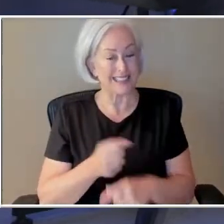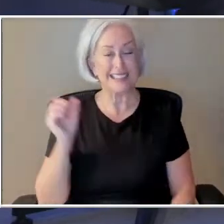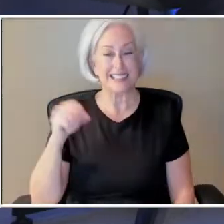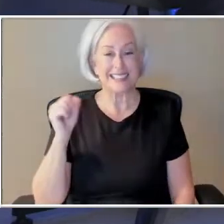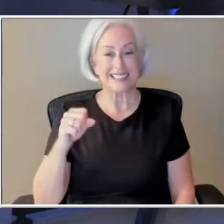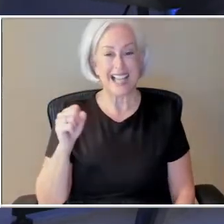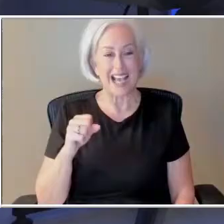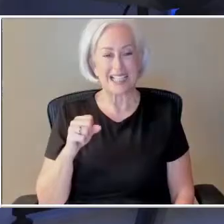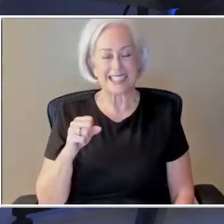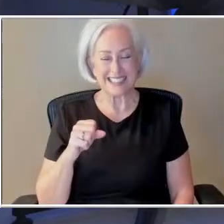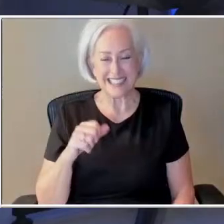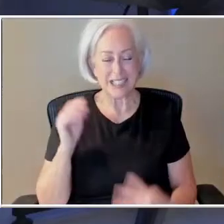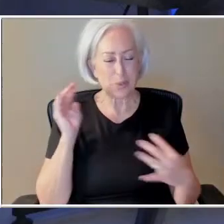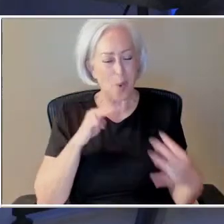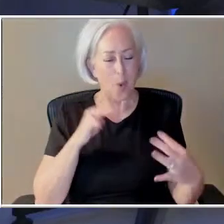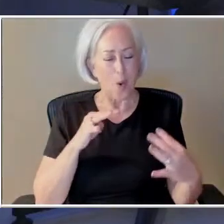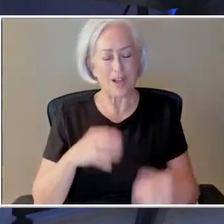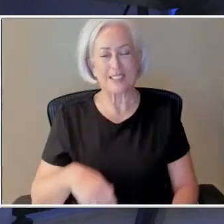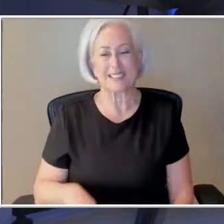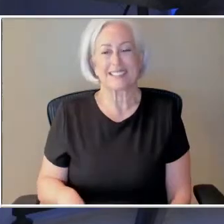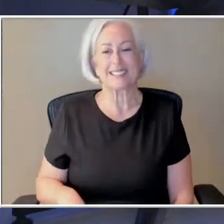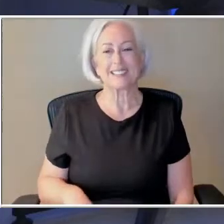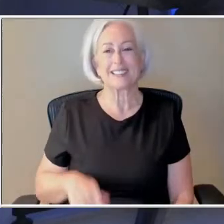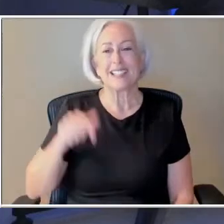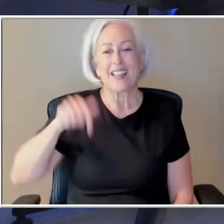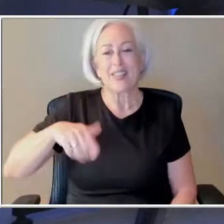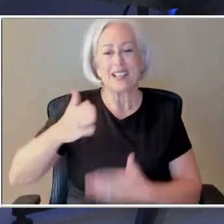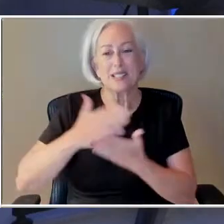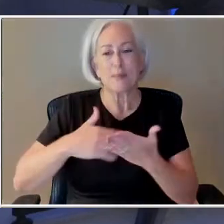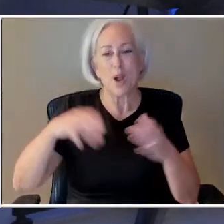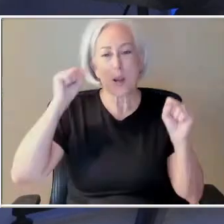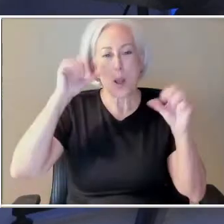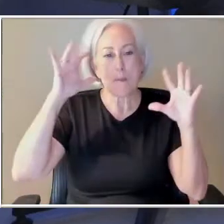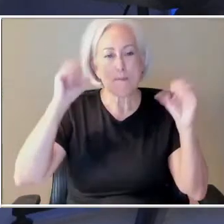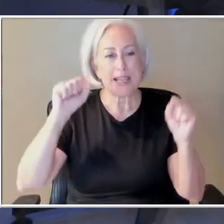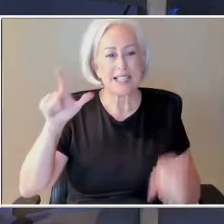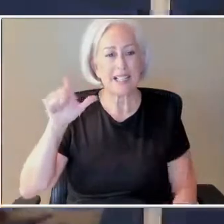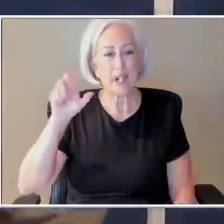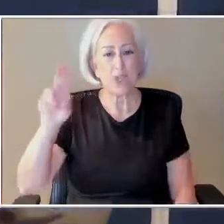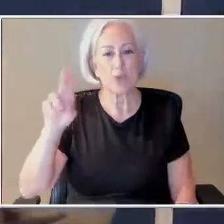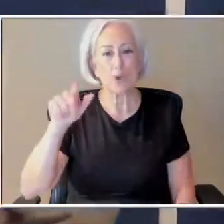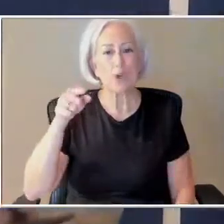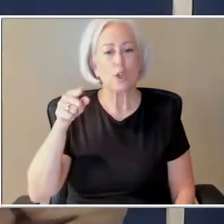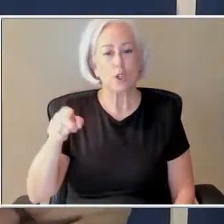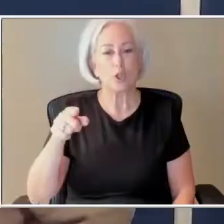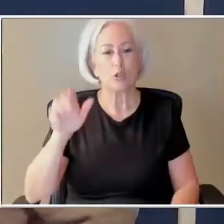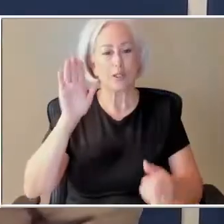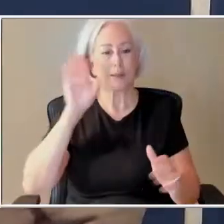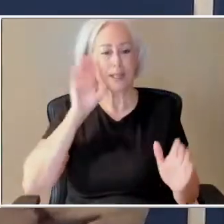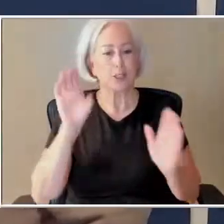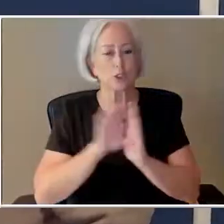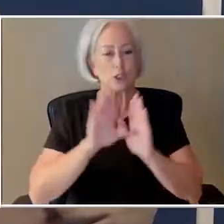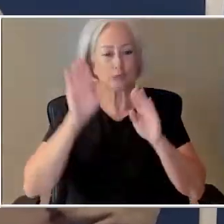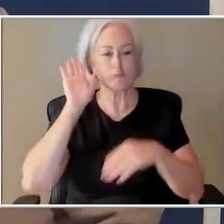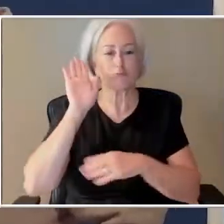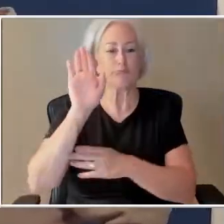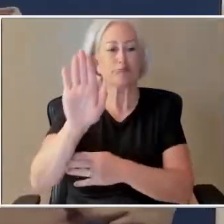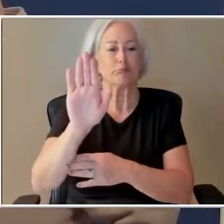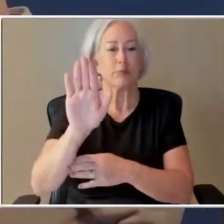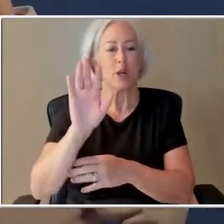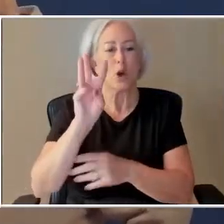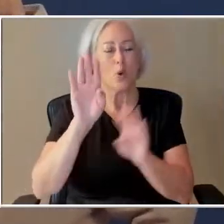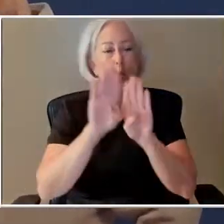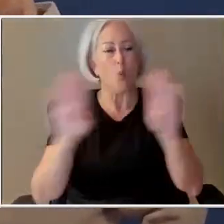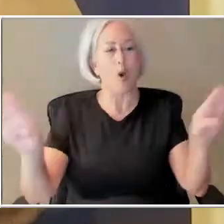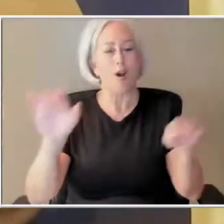Yes. This part is so amazing, Lou. You are on our Wall of Hope at the KU Cancer Center in Westwood. Dr.